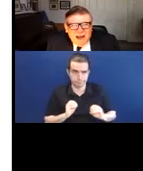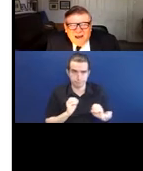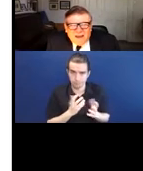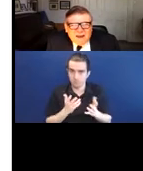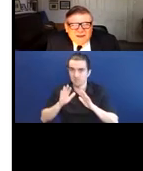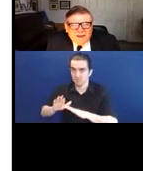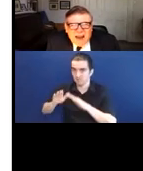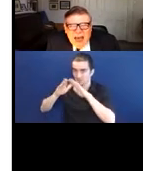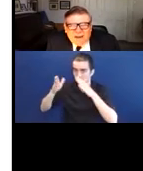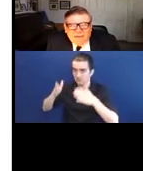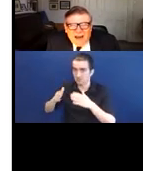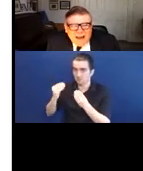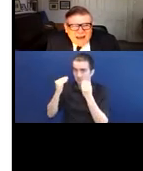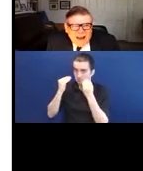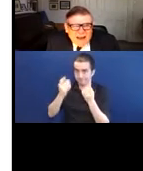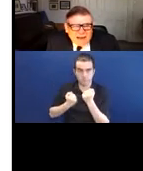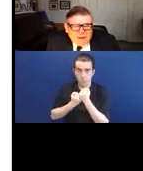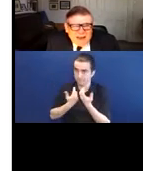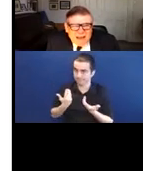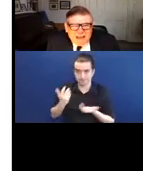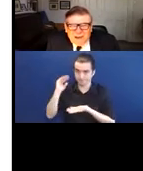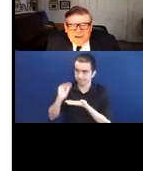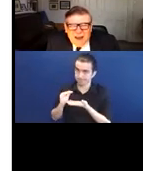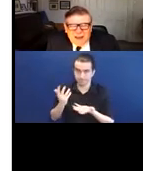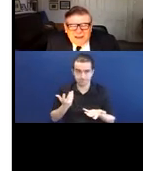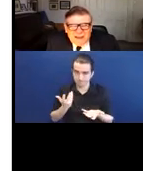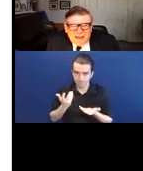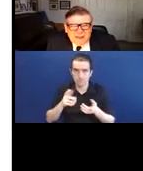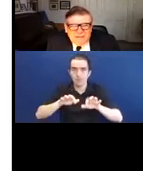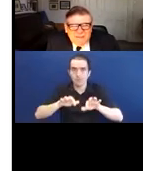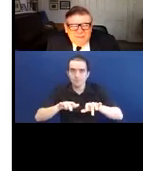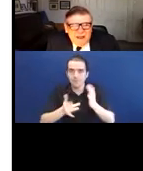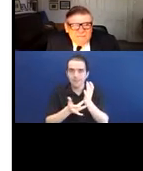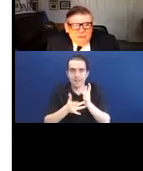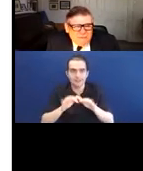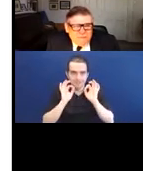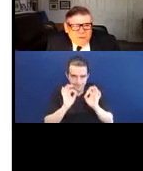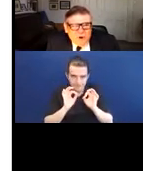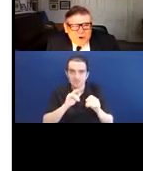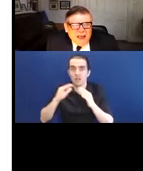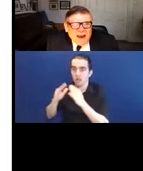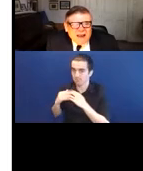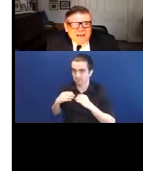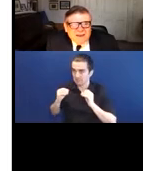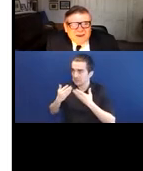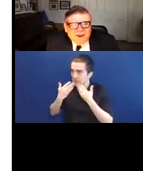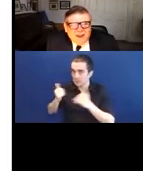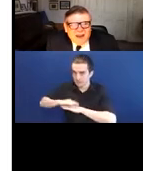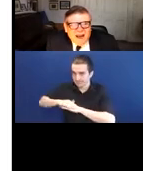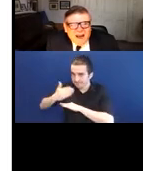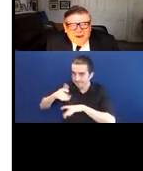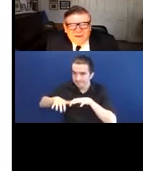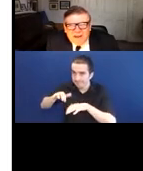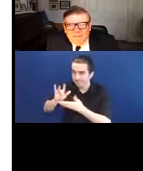a just a lack of expertise to use IT systems. Many people could get lessons on